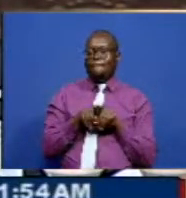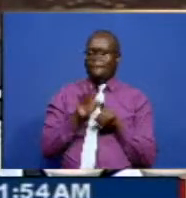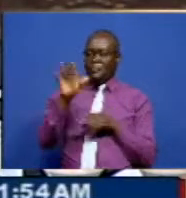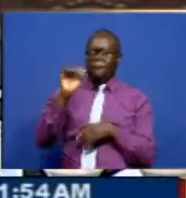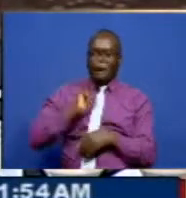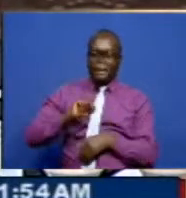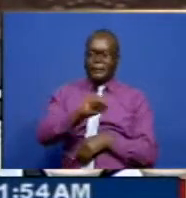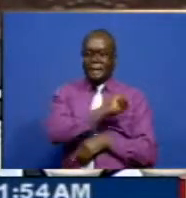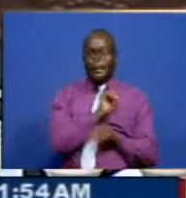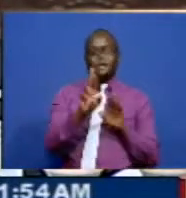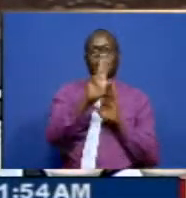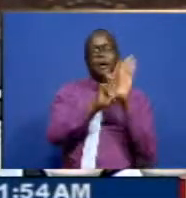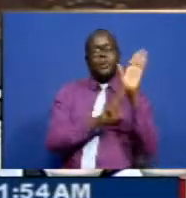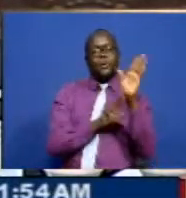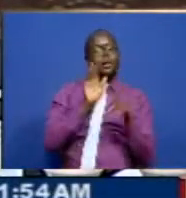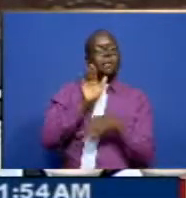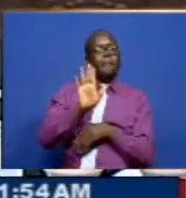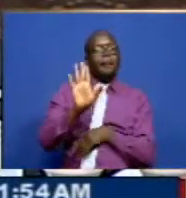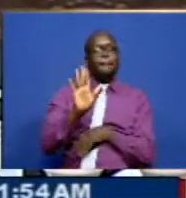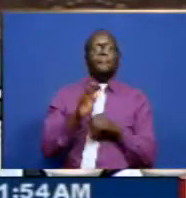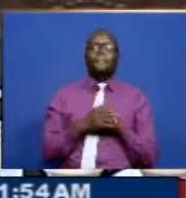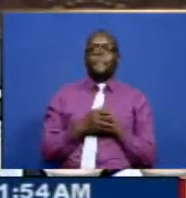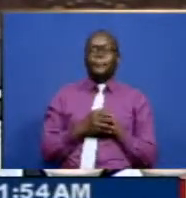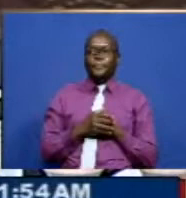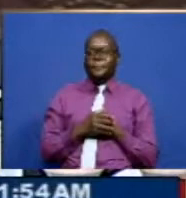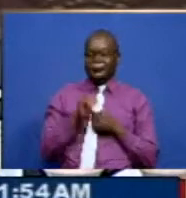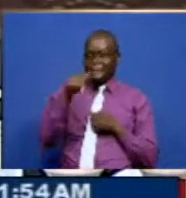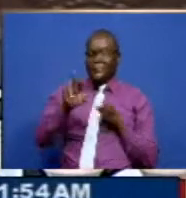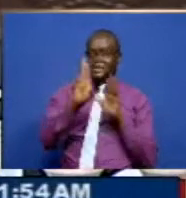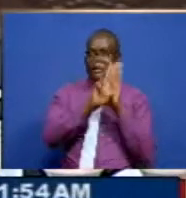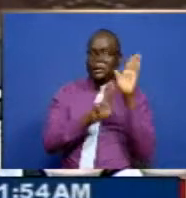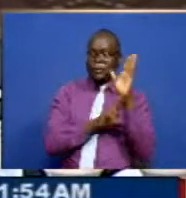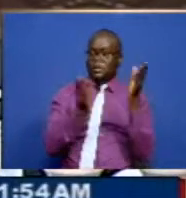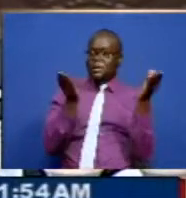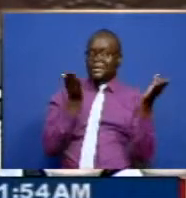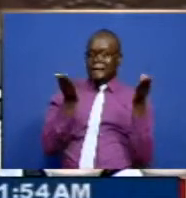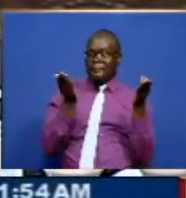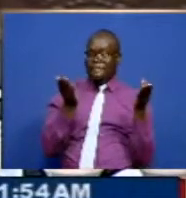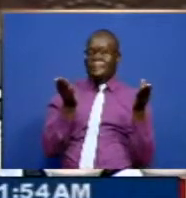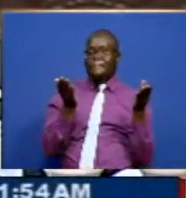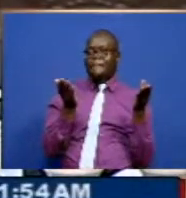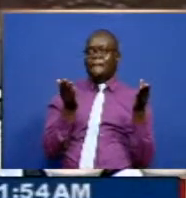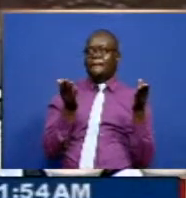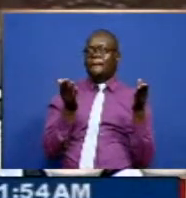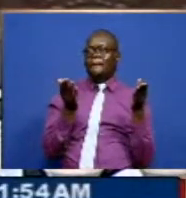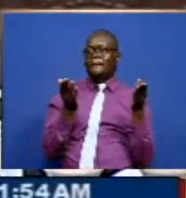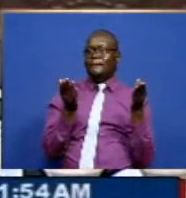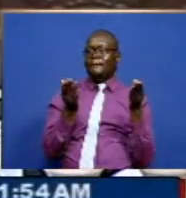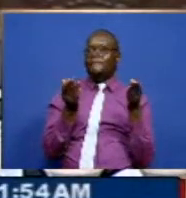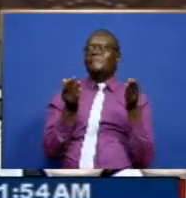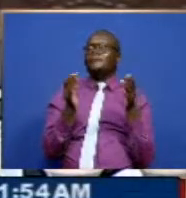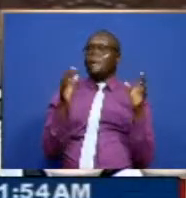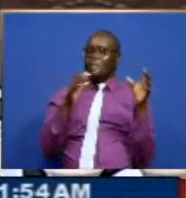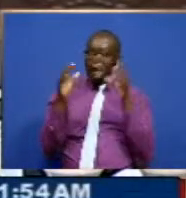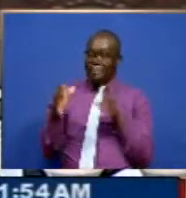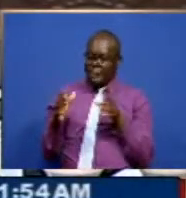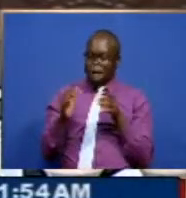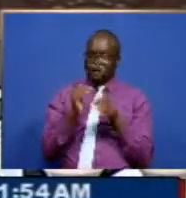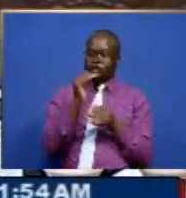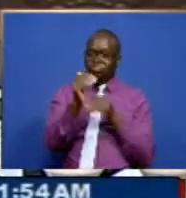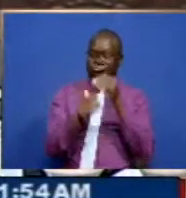Senate standing orders. These rules were served on the parties to the